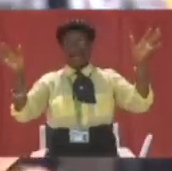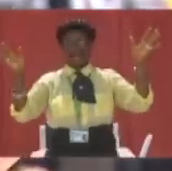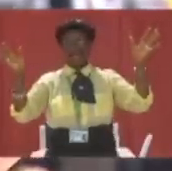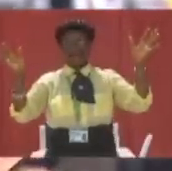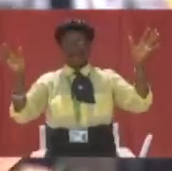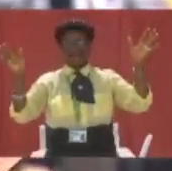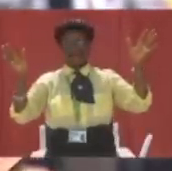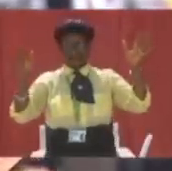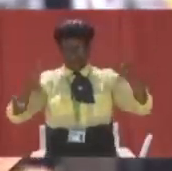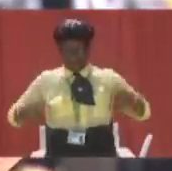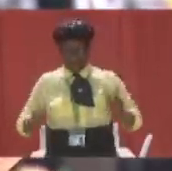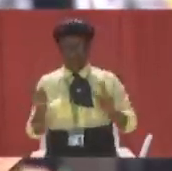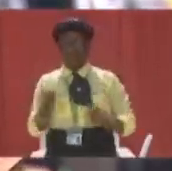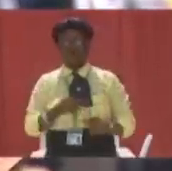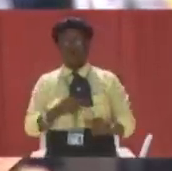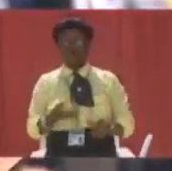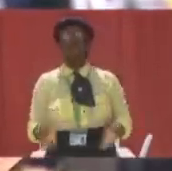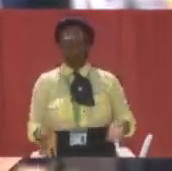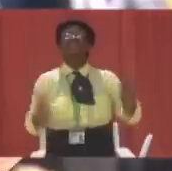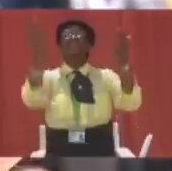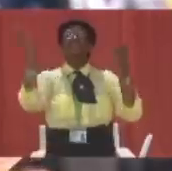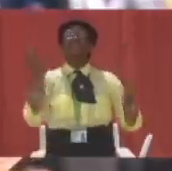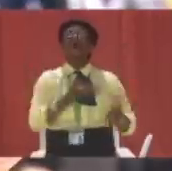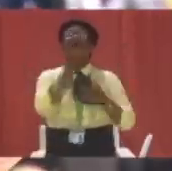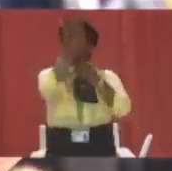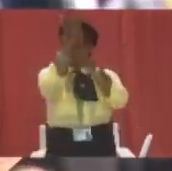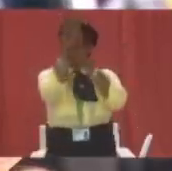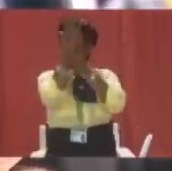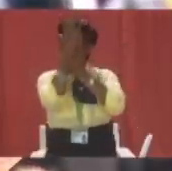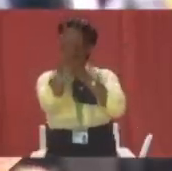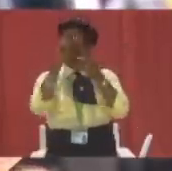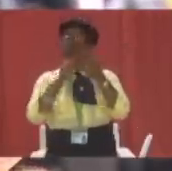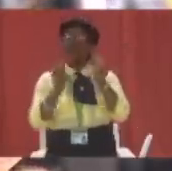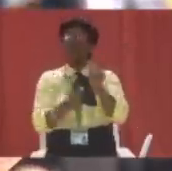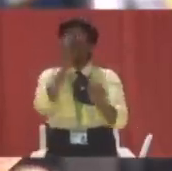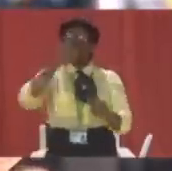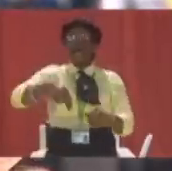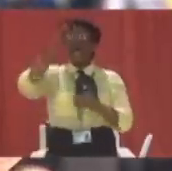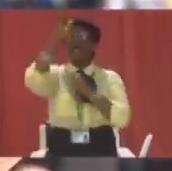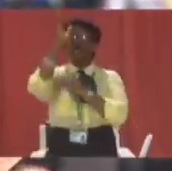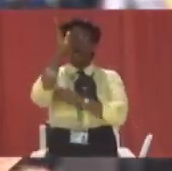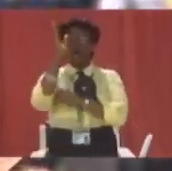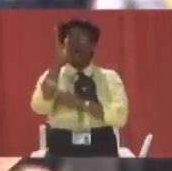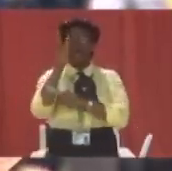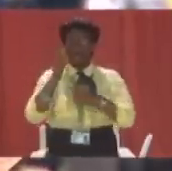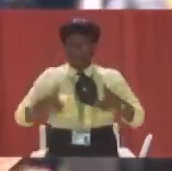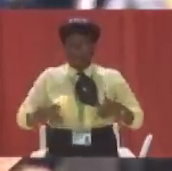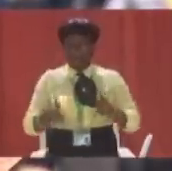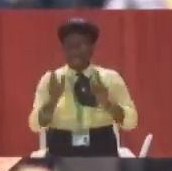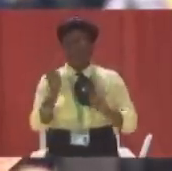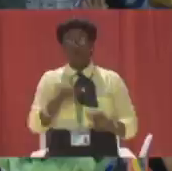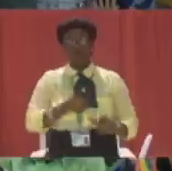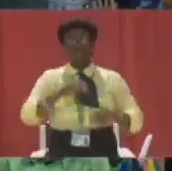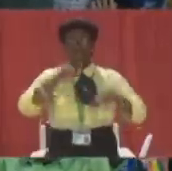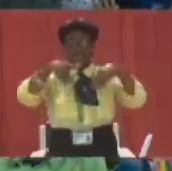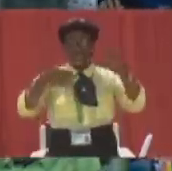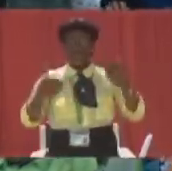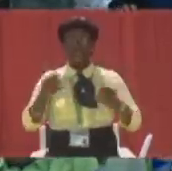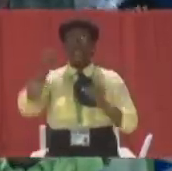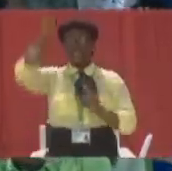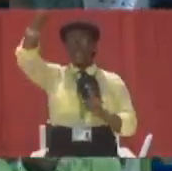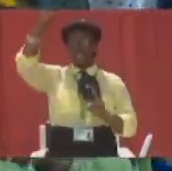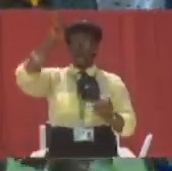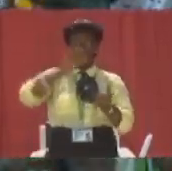Well, let's lift our hands to the Most High God and bless His holy name. Let's give Him glory. Let's give Him honor. Let's give